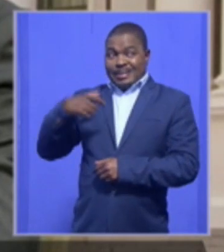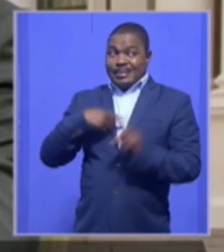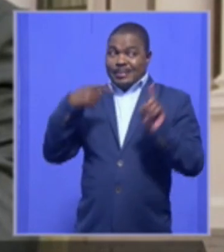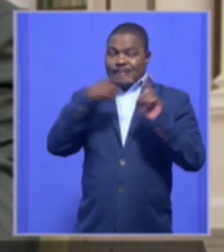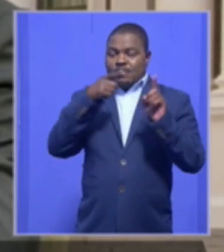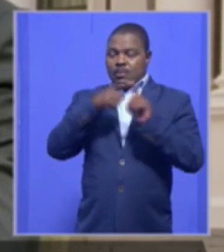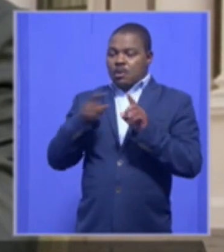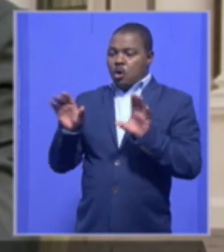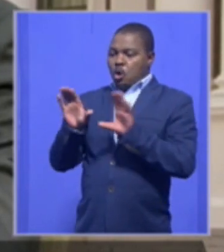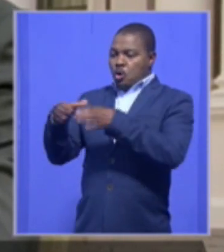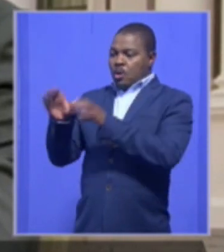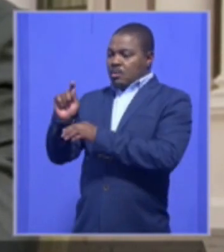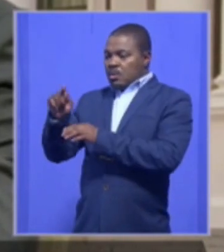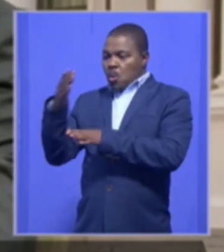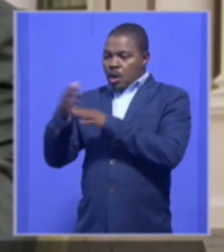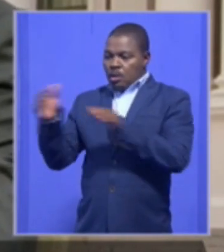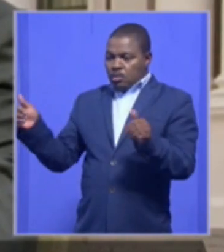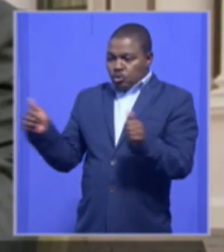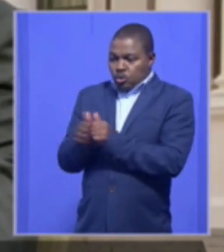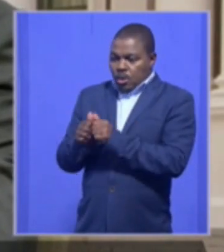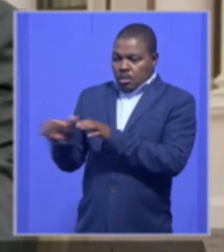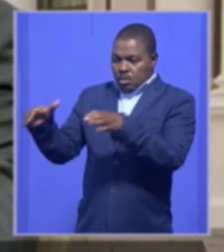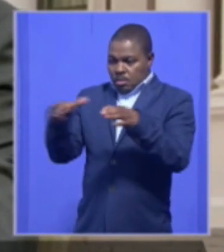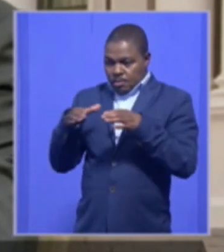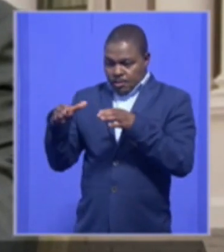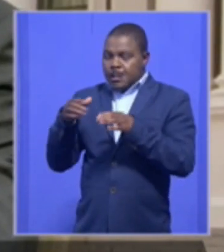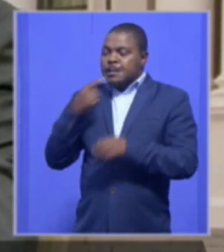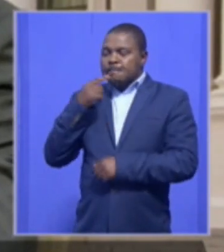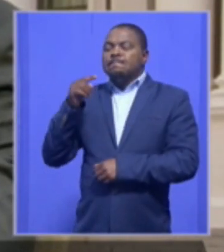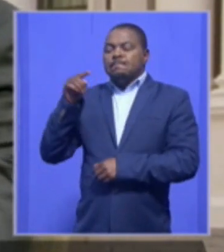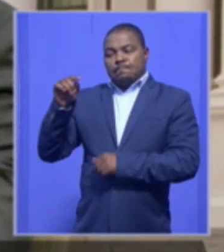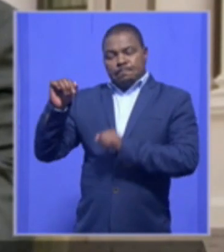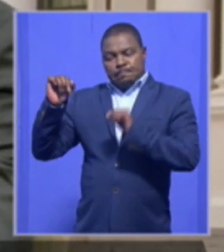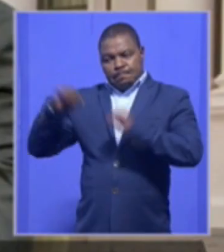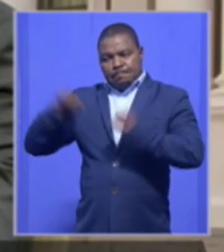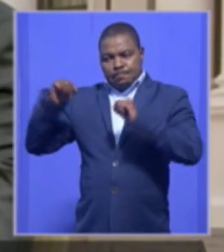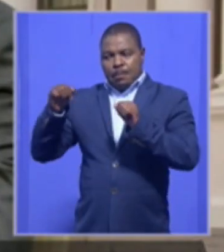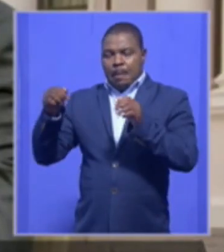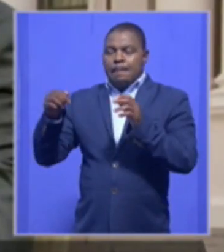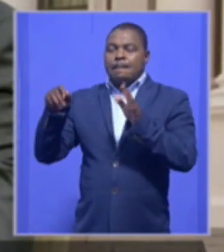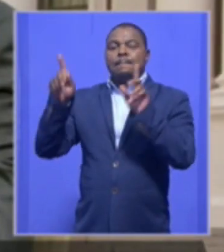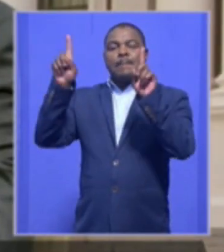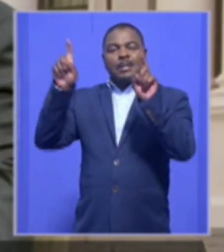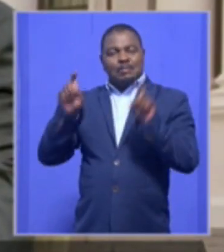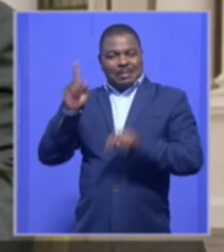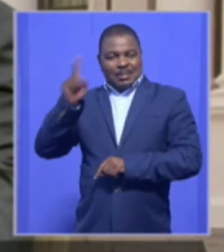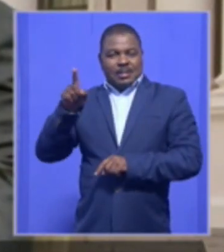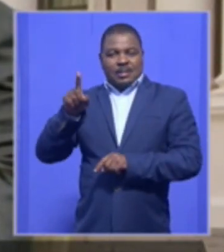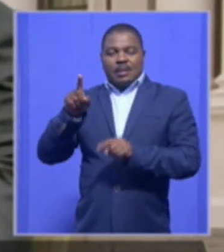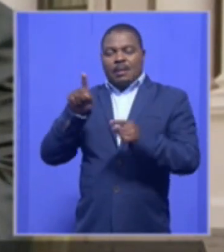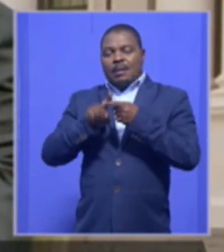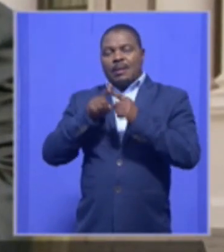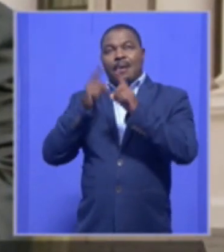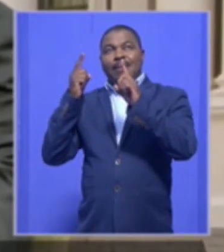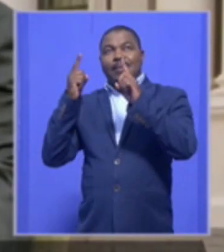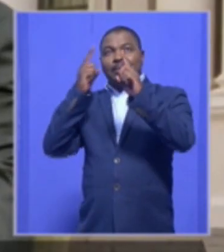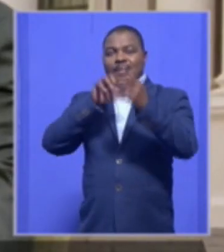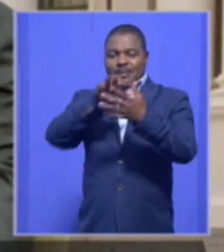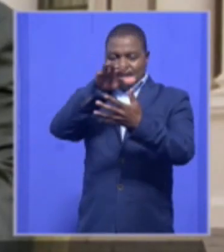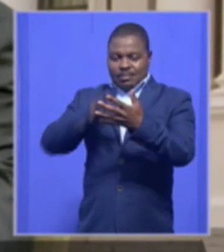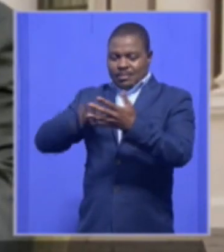parties that agreed to work together, let's agree on principles. We came with a statement of intent and a